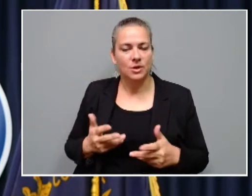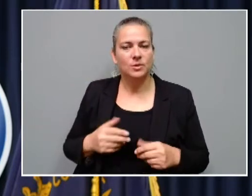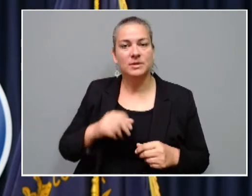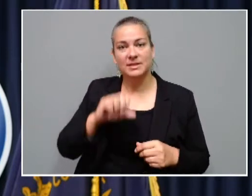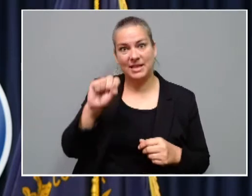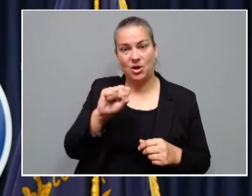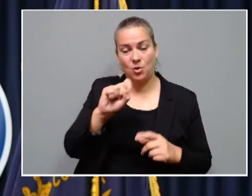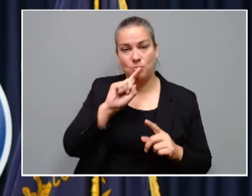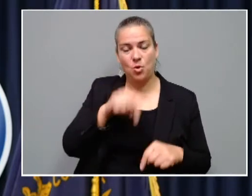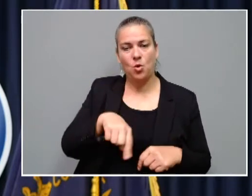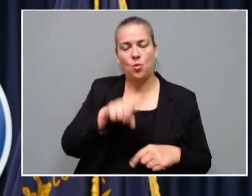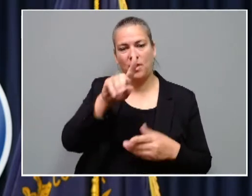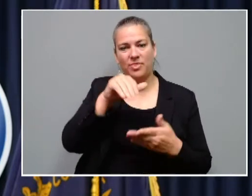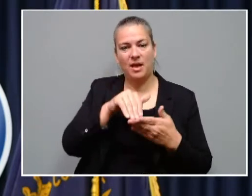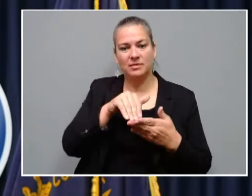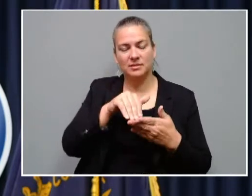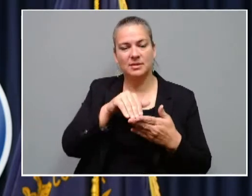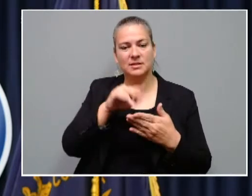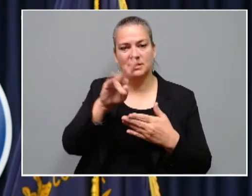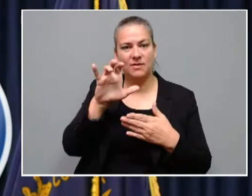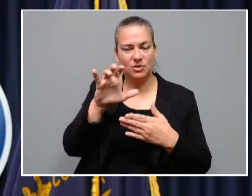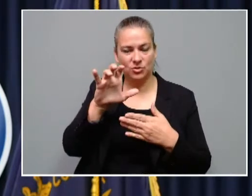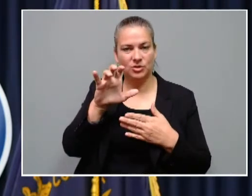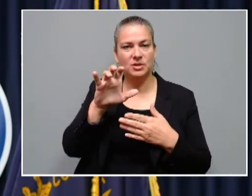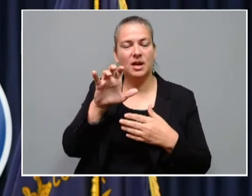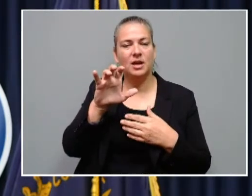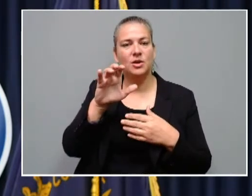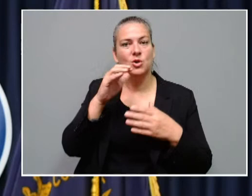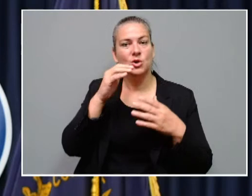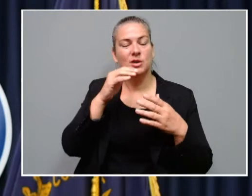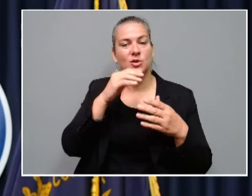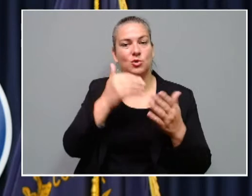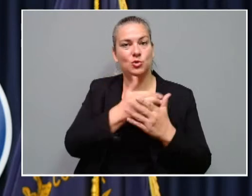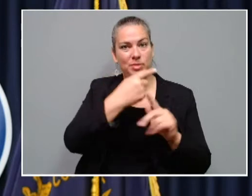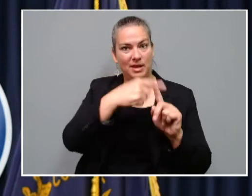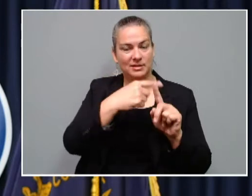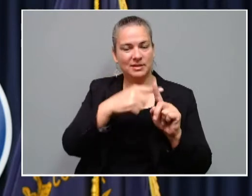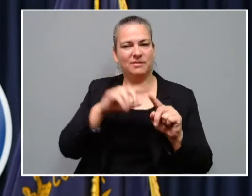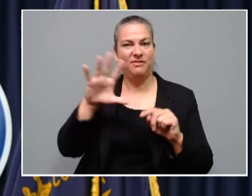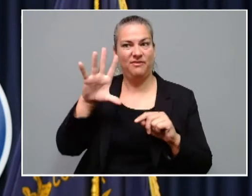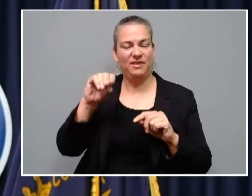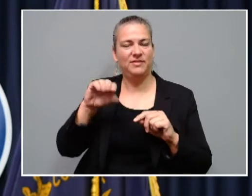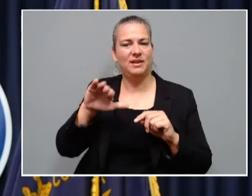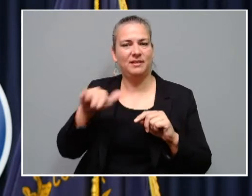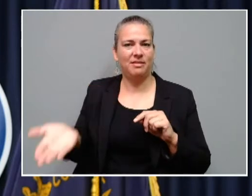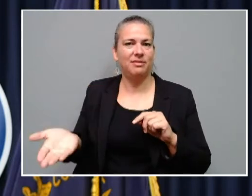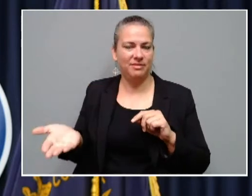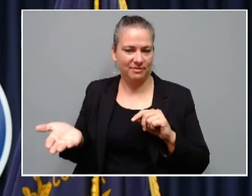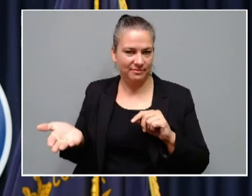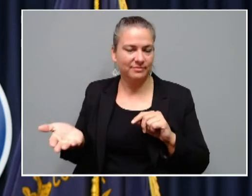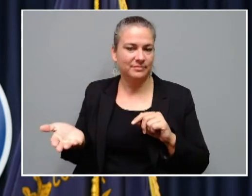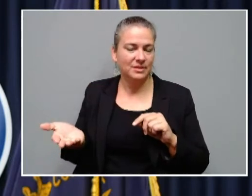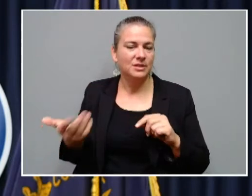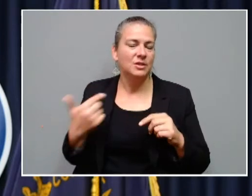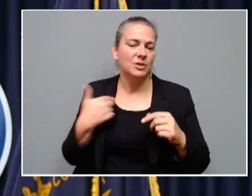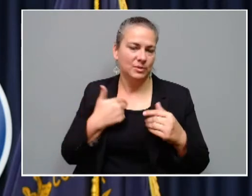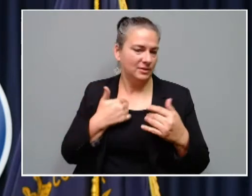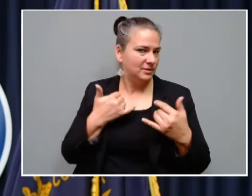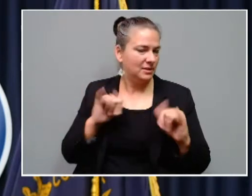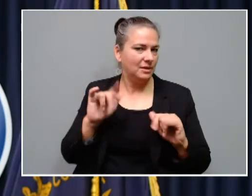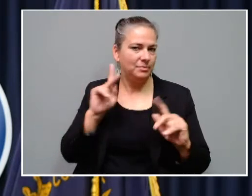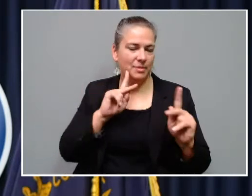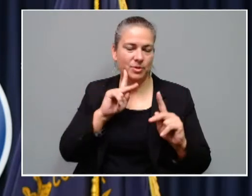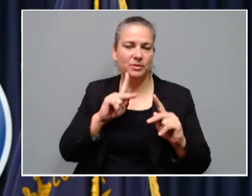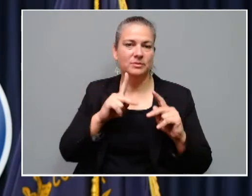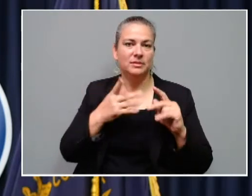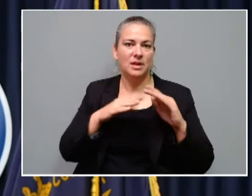1,751 new cases, 50 new deaths. That is a tough day in the Commonwealth. We continue to lose people under 50